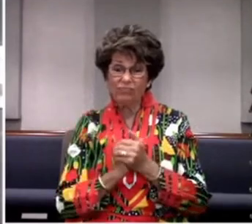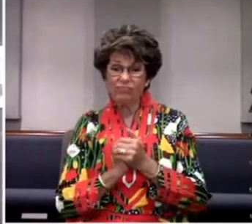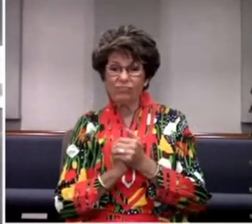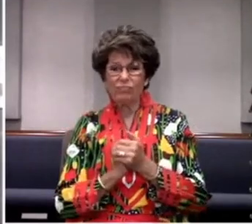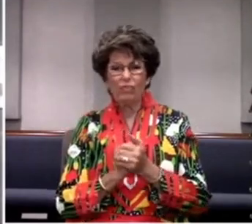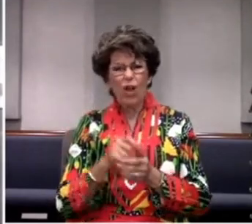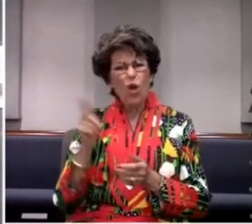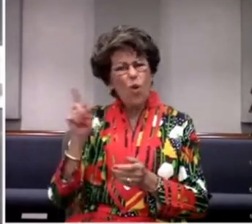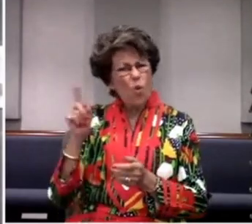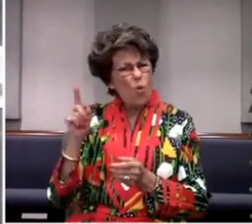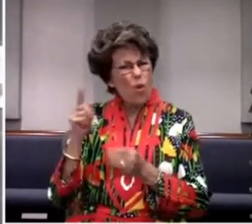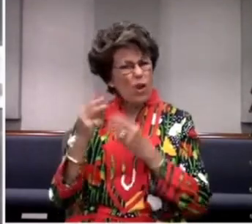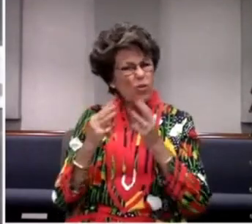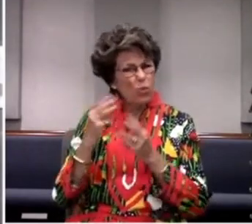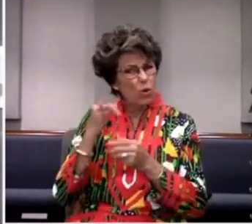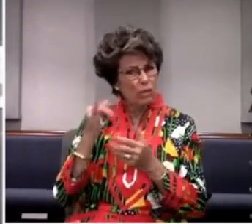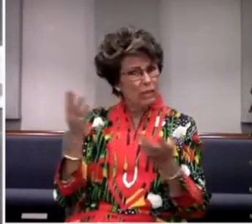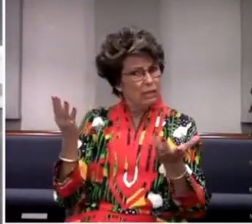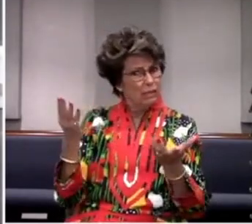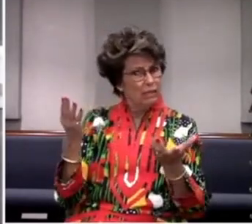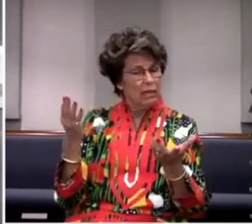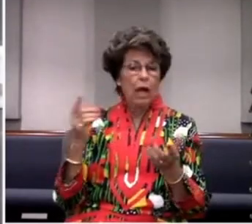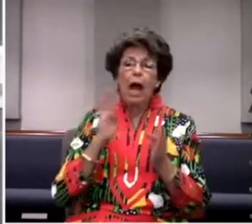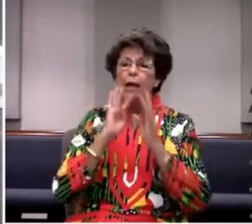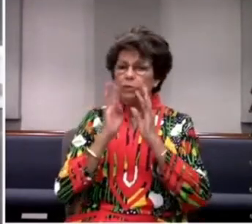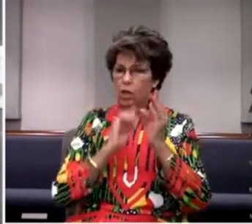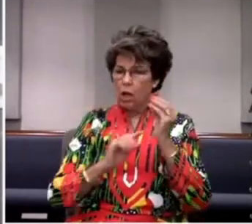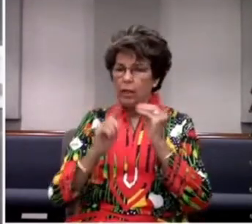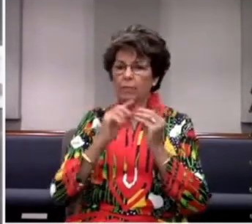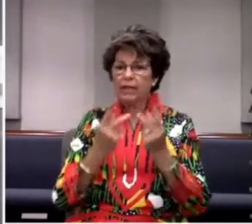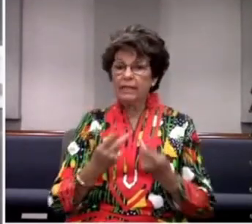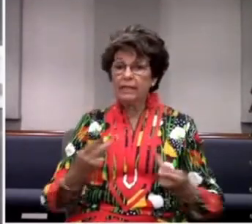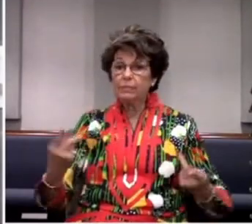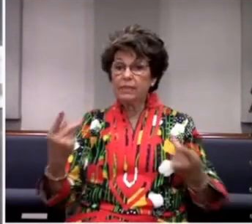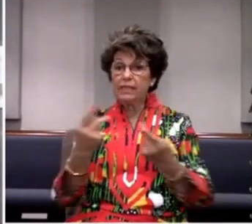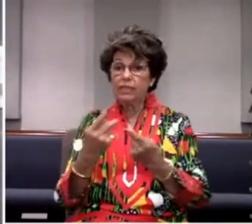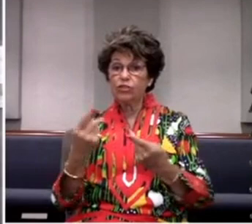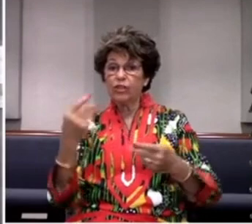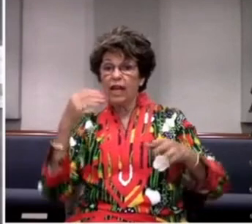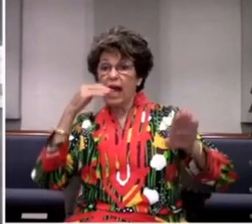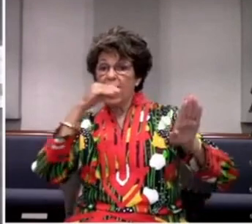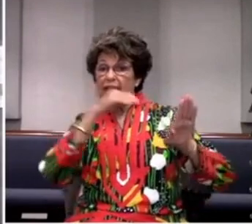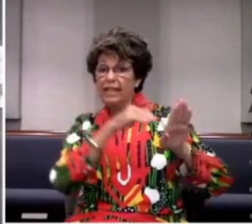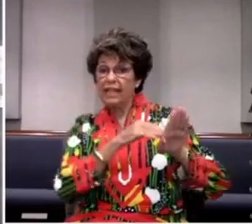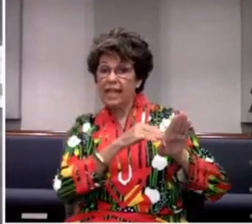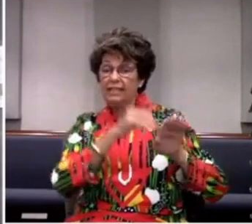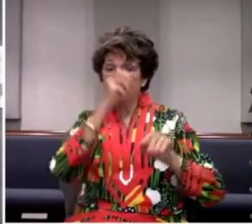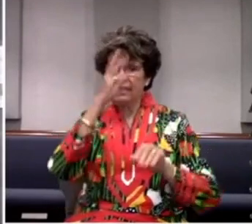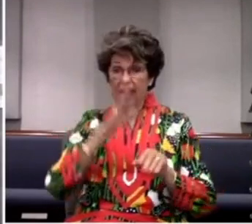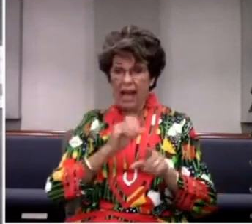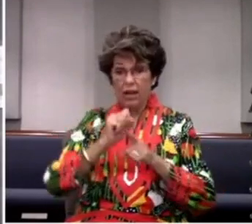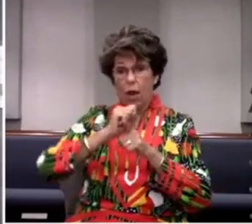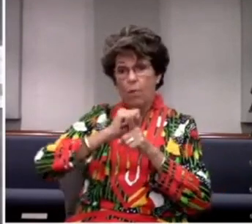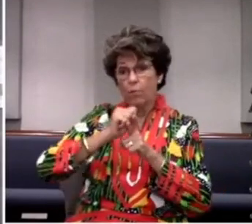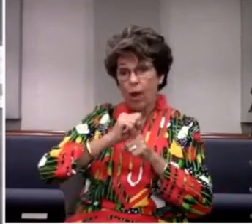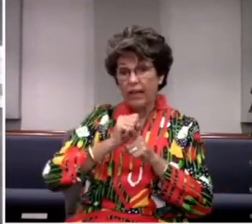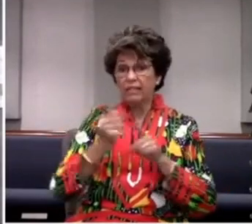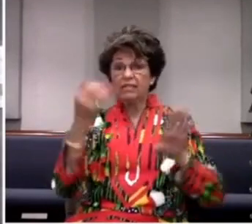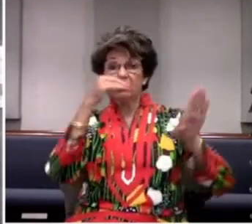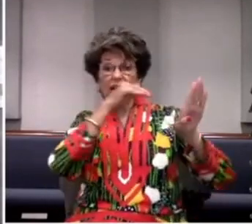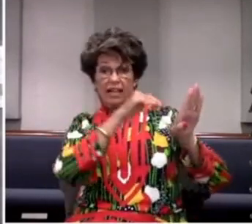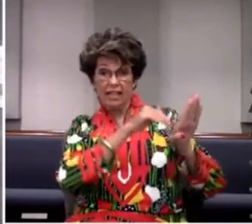the world is, I'm talking about in its position against God, its practices against